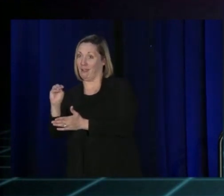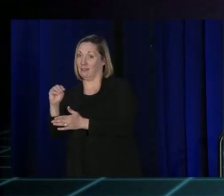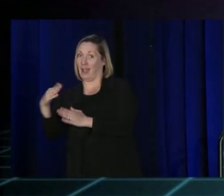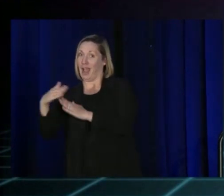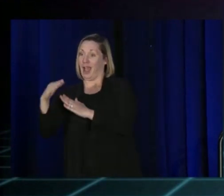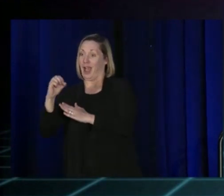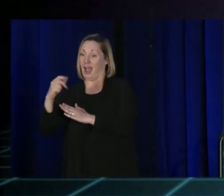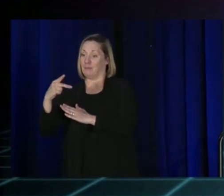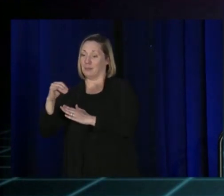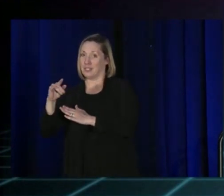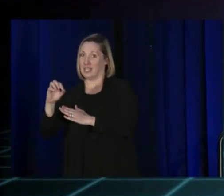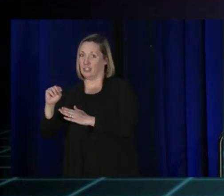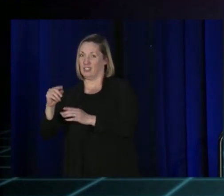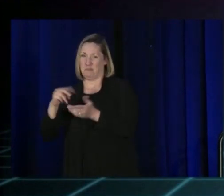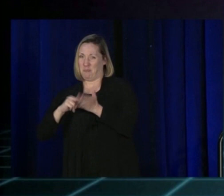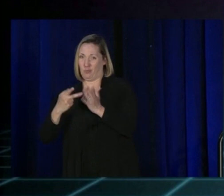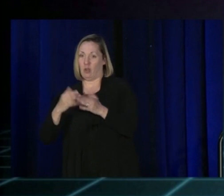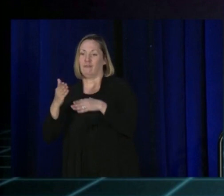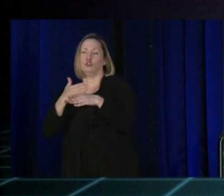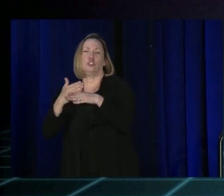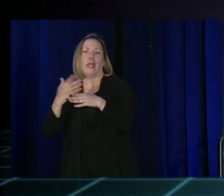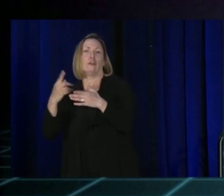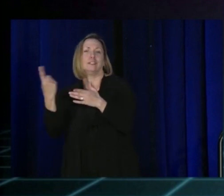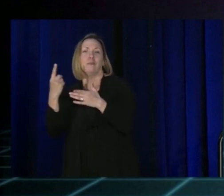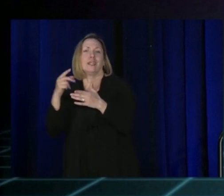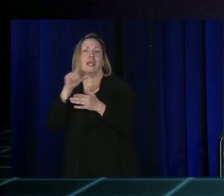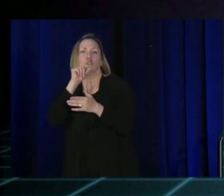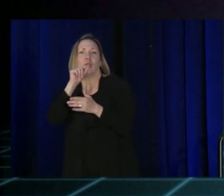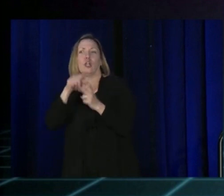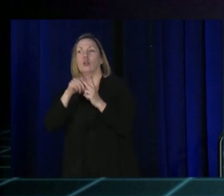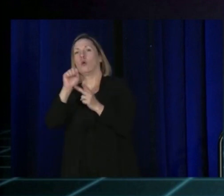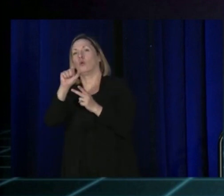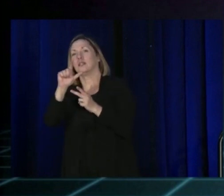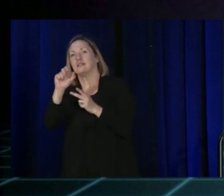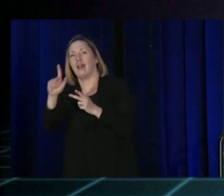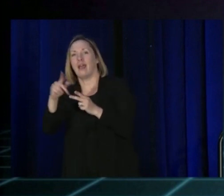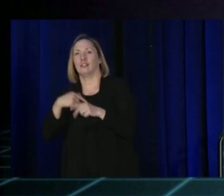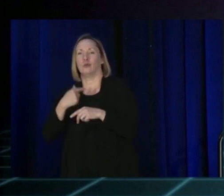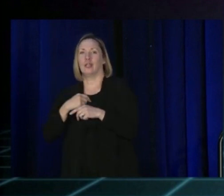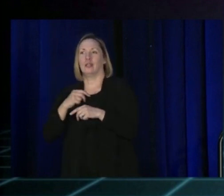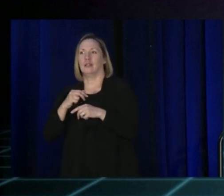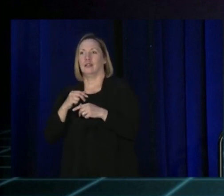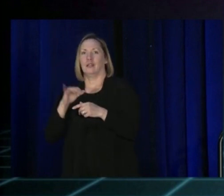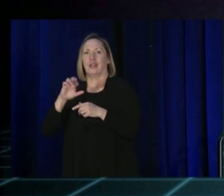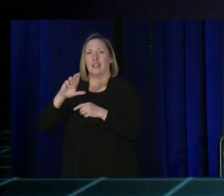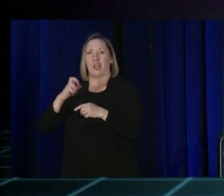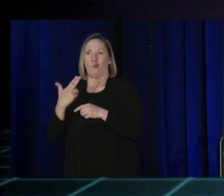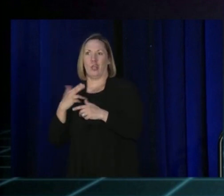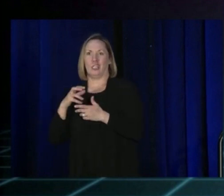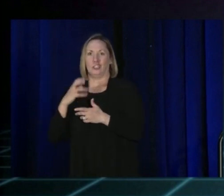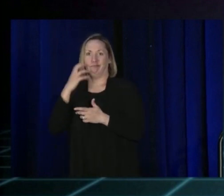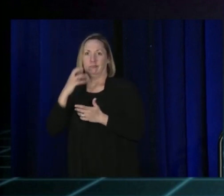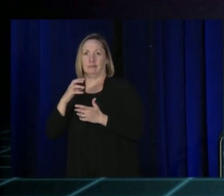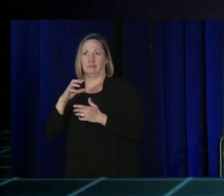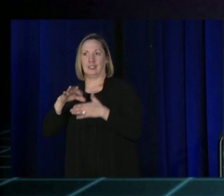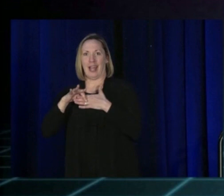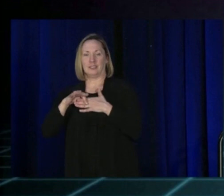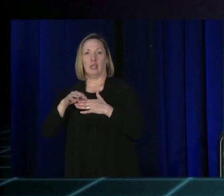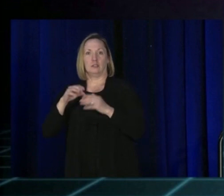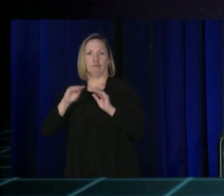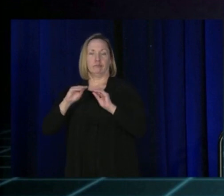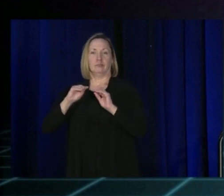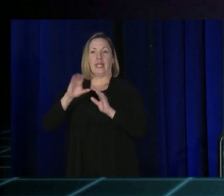share something on Twitter or you share something in Slack, you get that rich content like images and those kind of